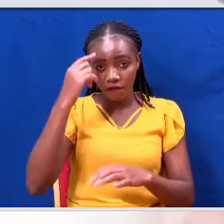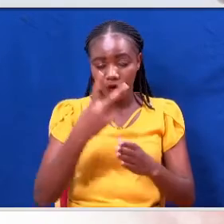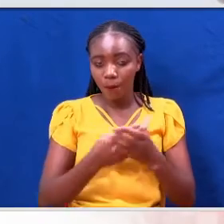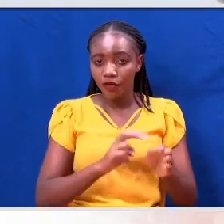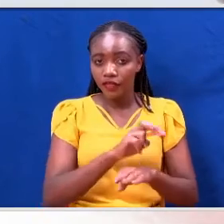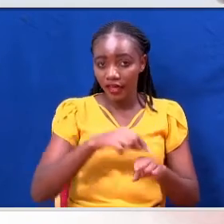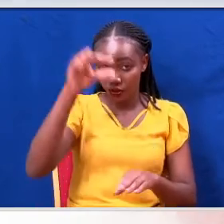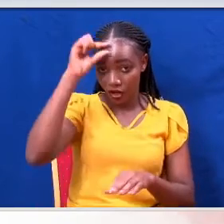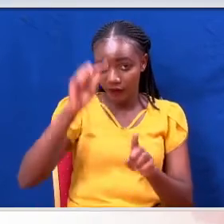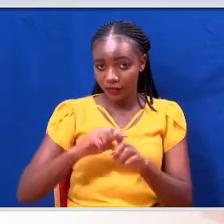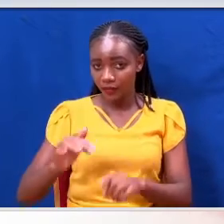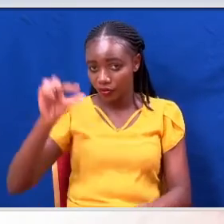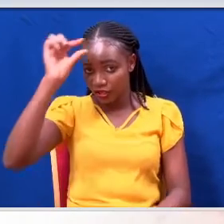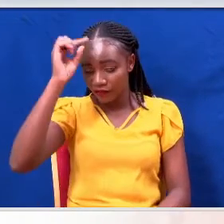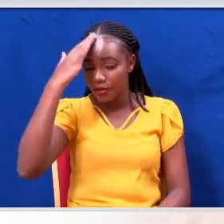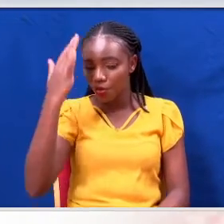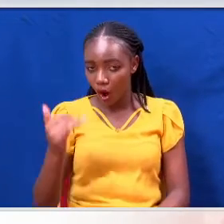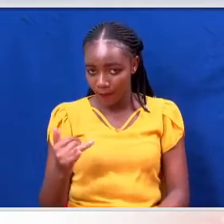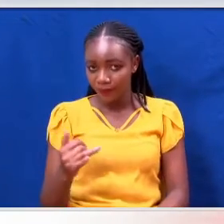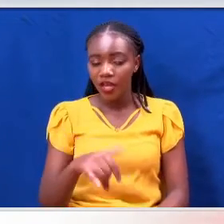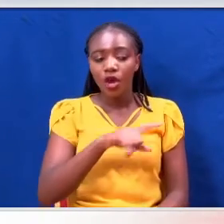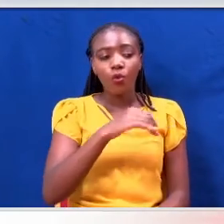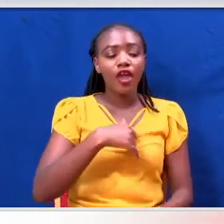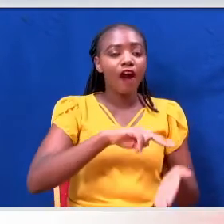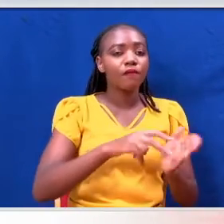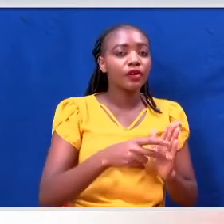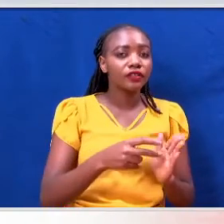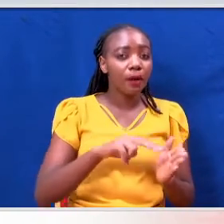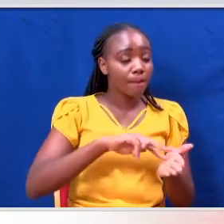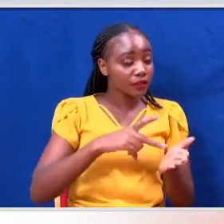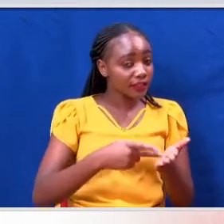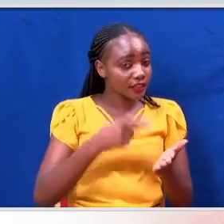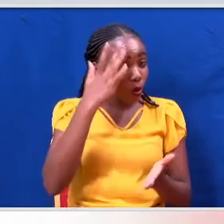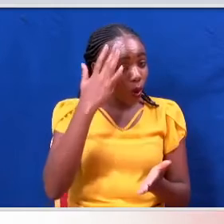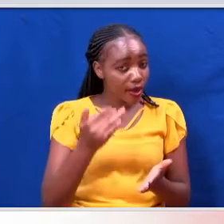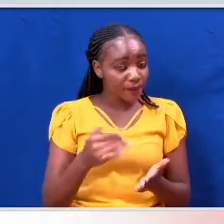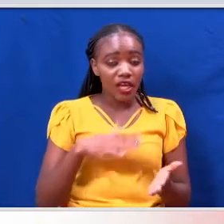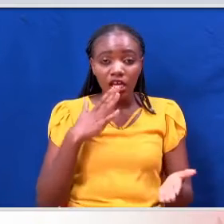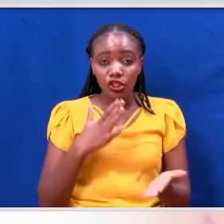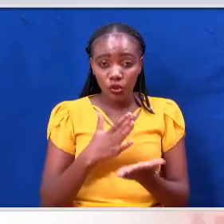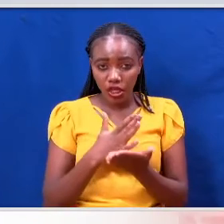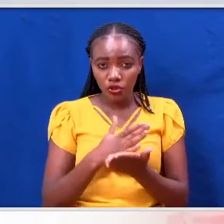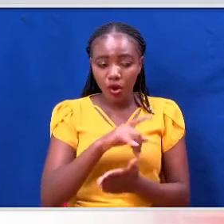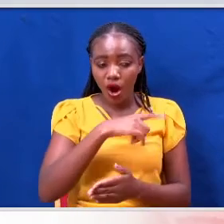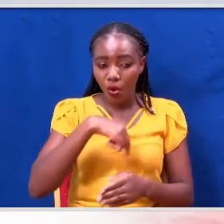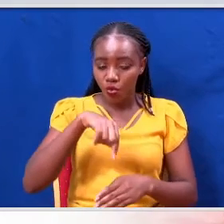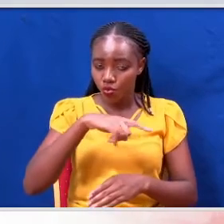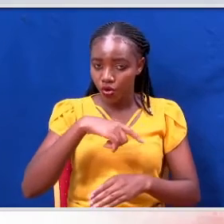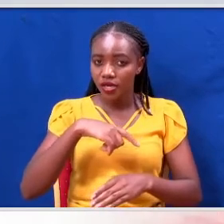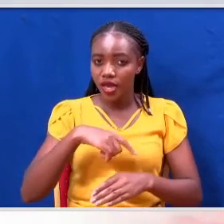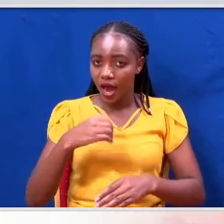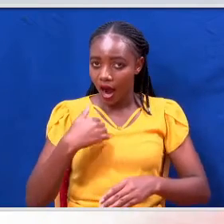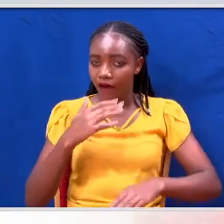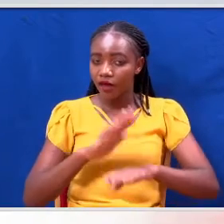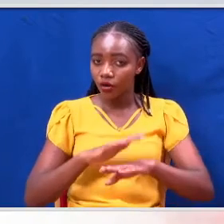the county government. The reason why we came up with the project implementation management is to give an overview and you know, a